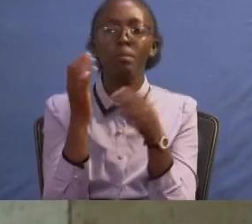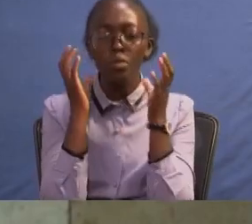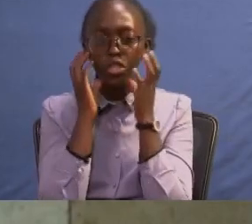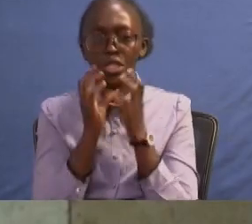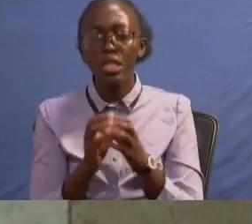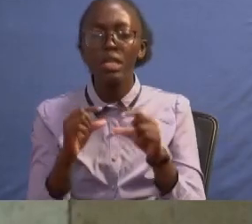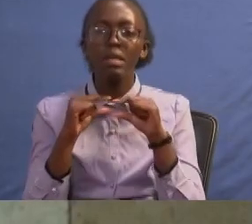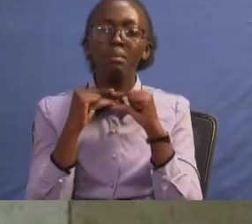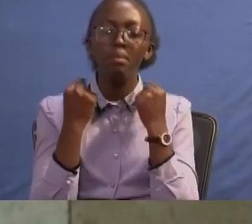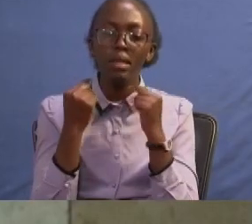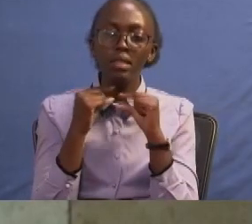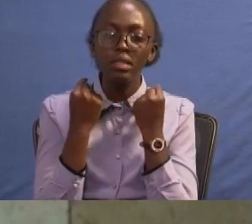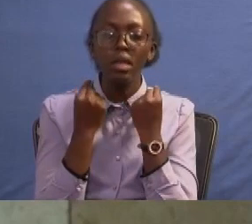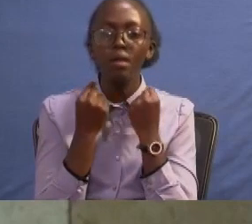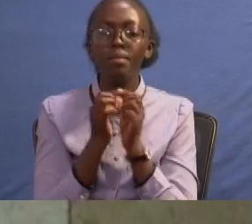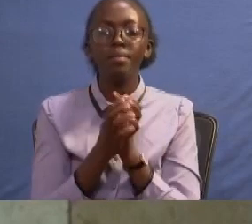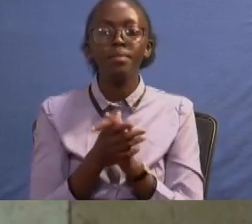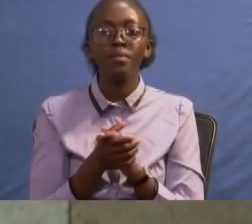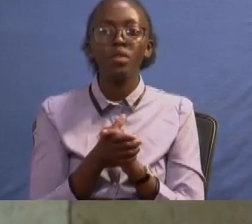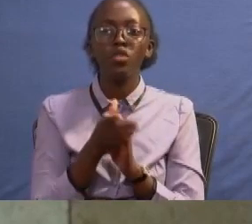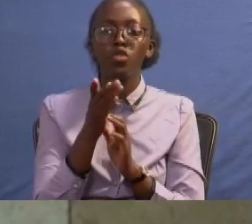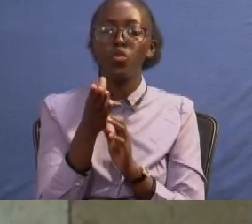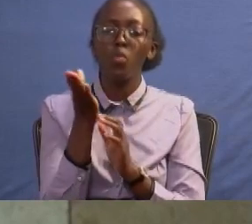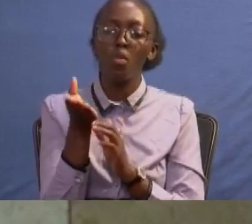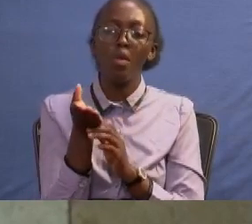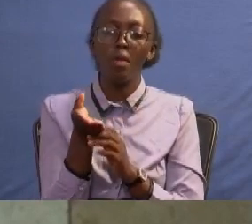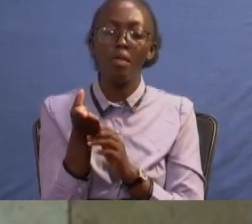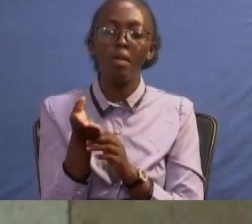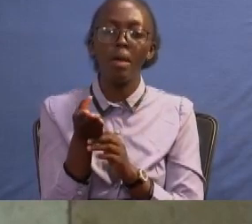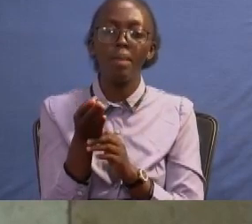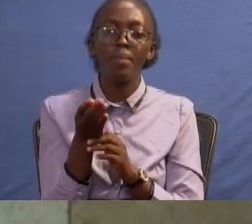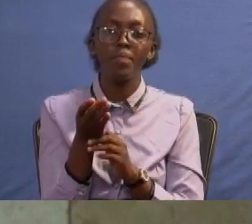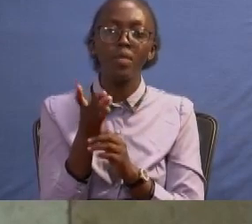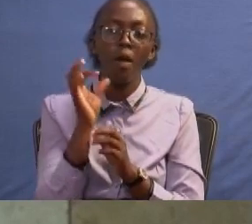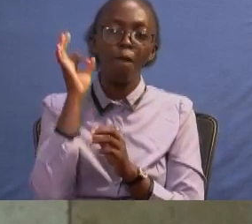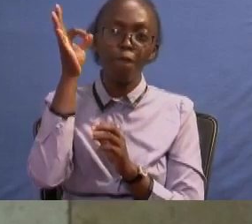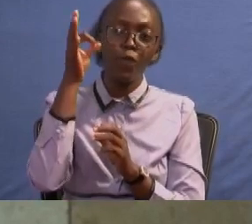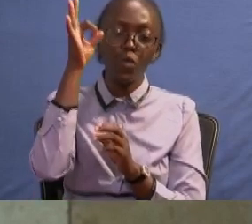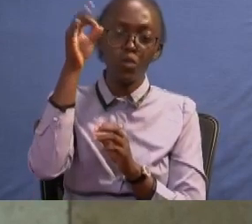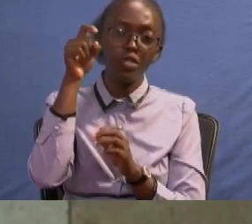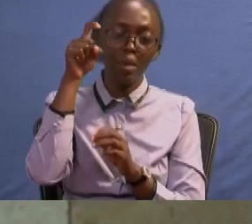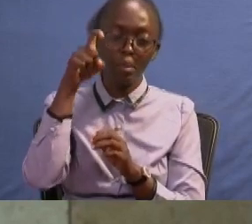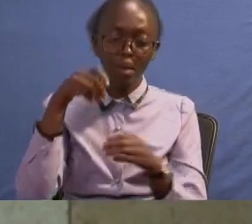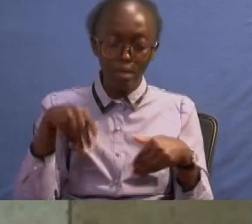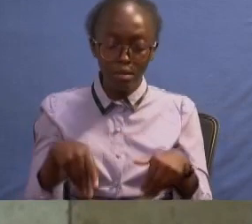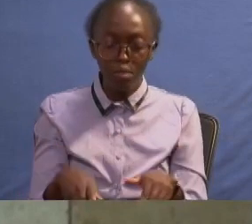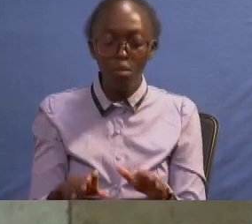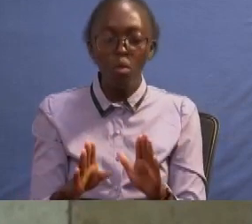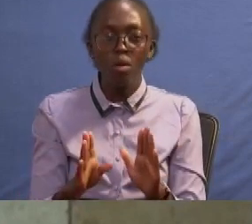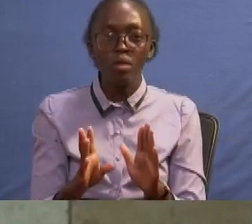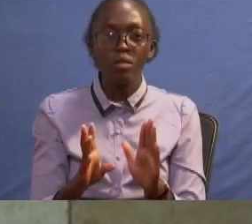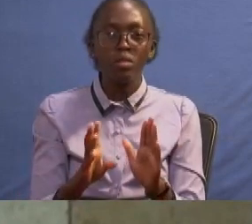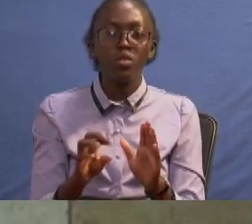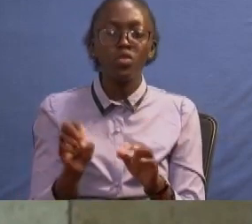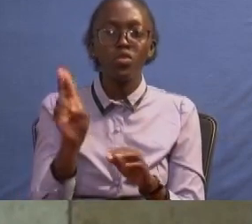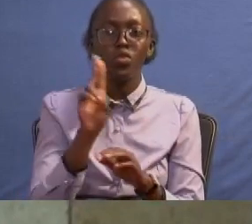pastor, reverend, you will be there, and destinies will be born by what